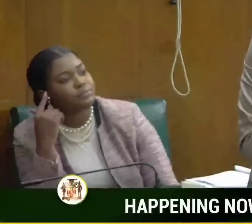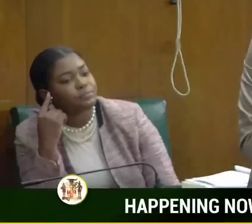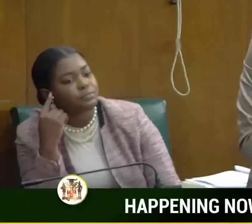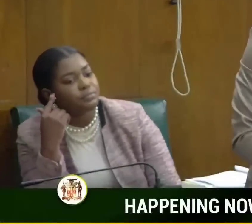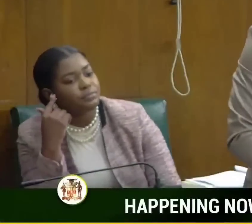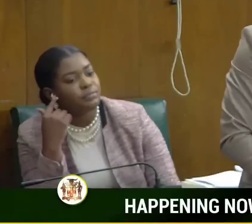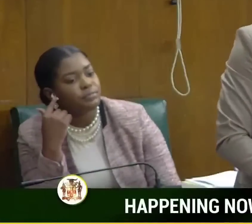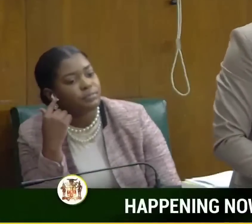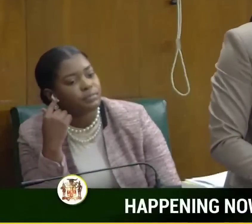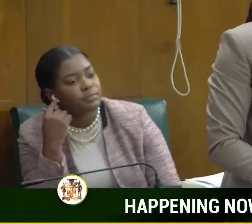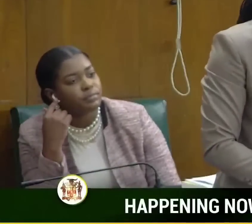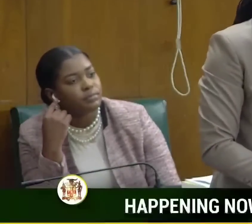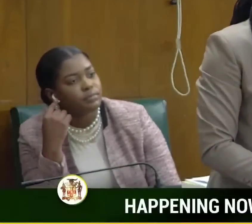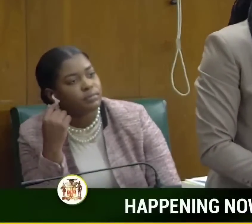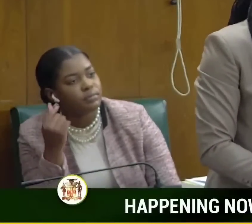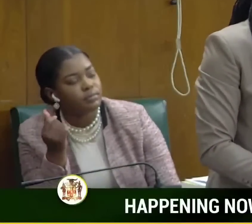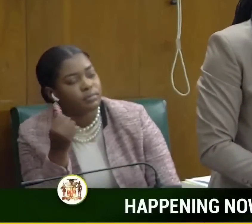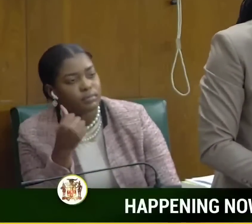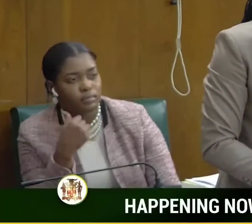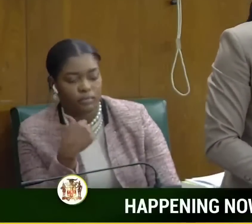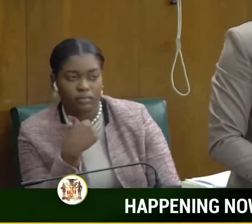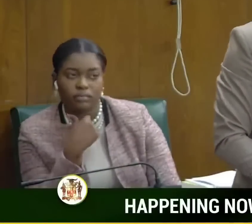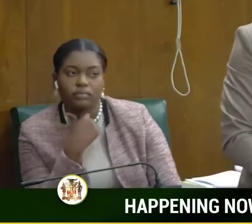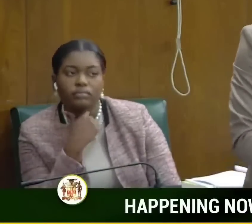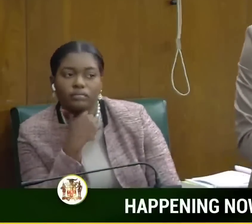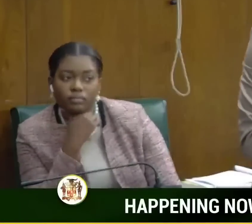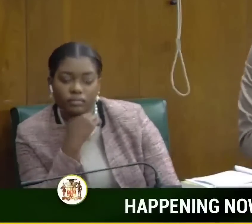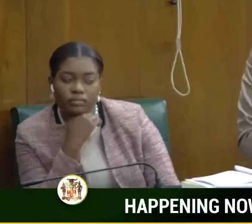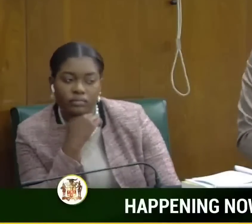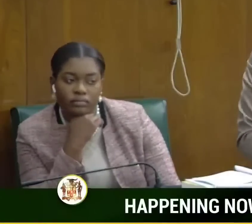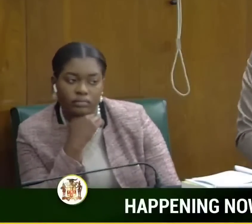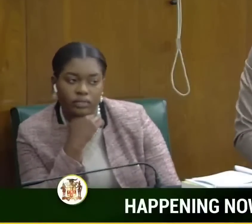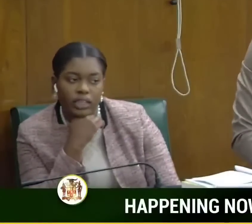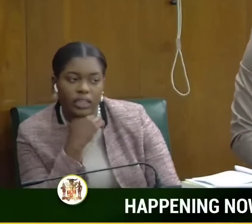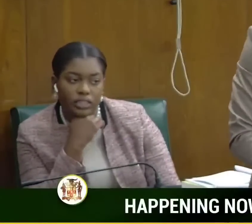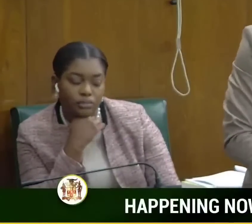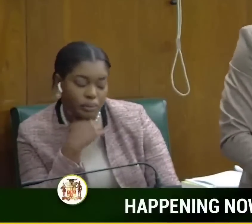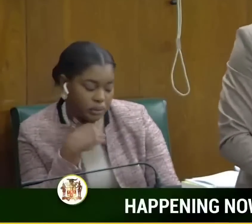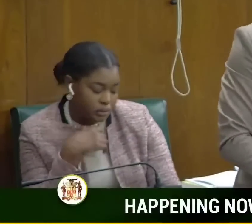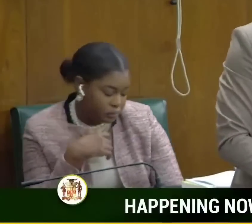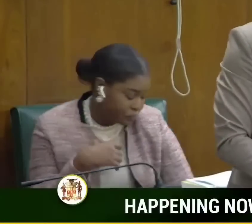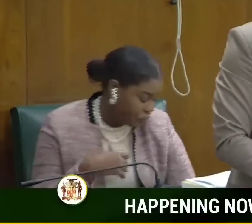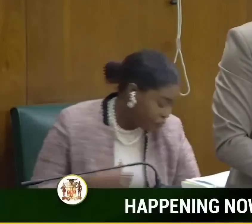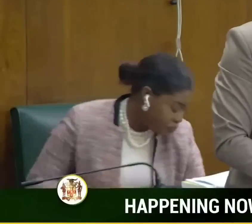Mm-hmm. I'm going to give you the 15.